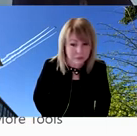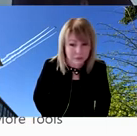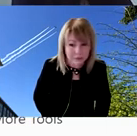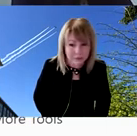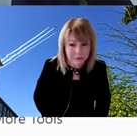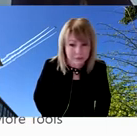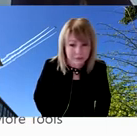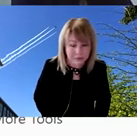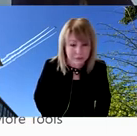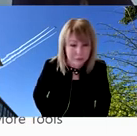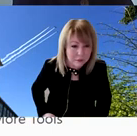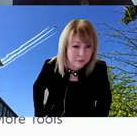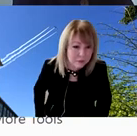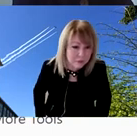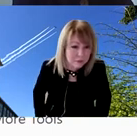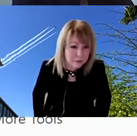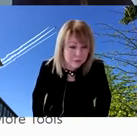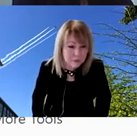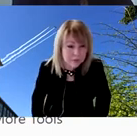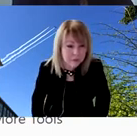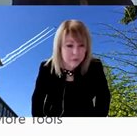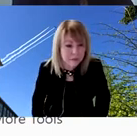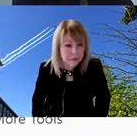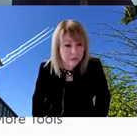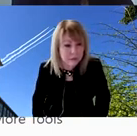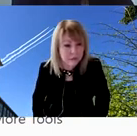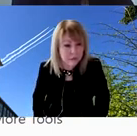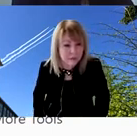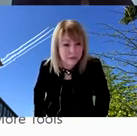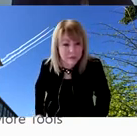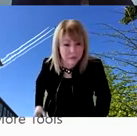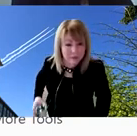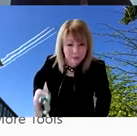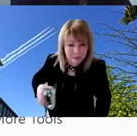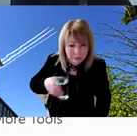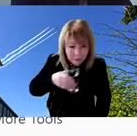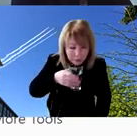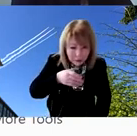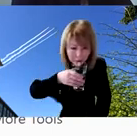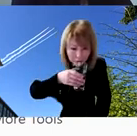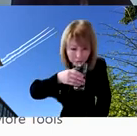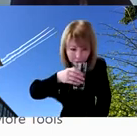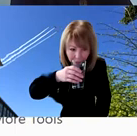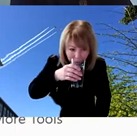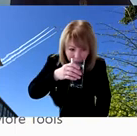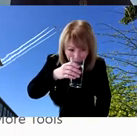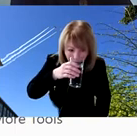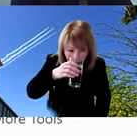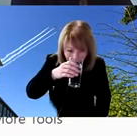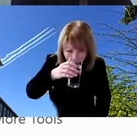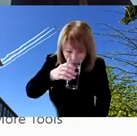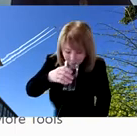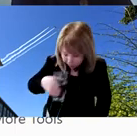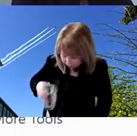work constantly to ensure access to services, care, and pathways to services for individuals